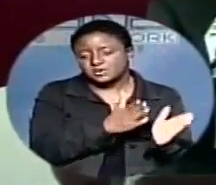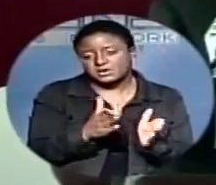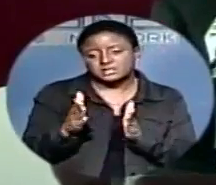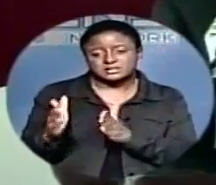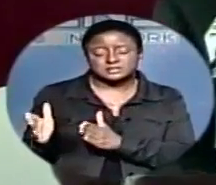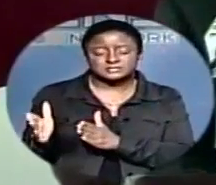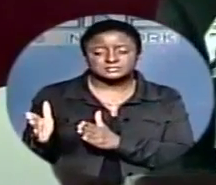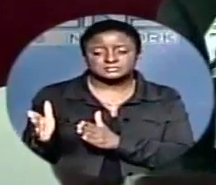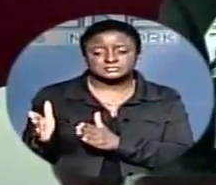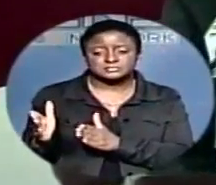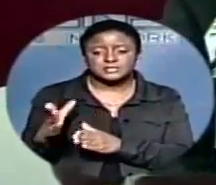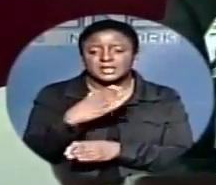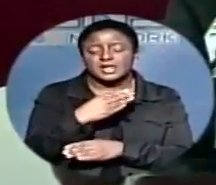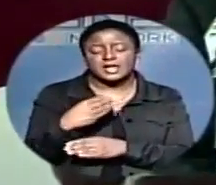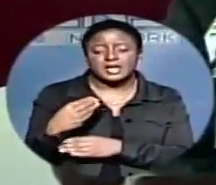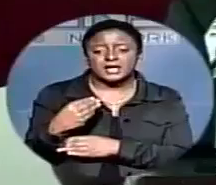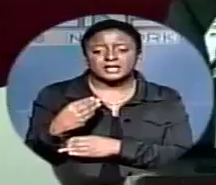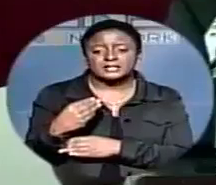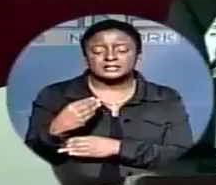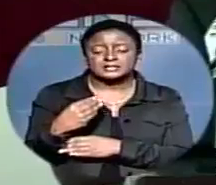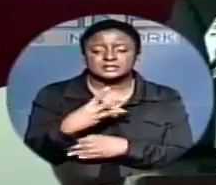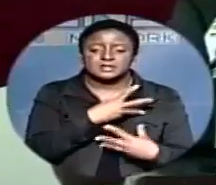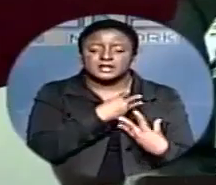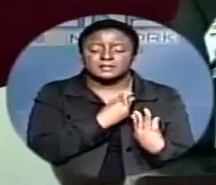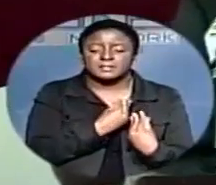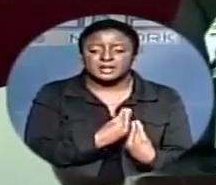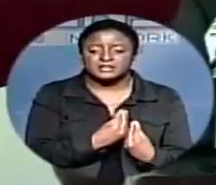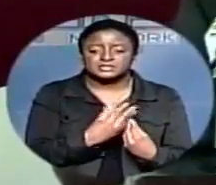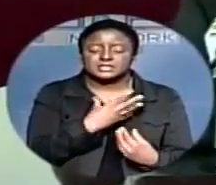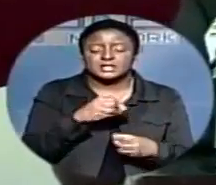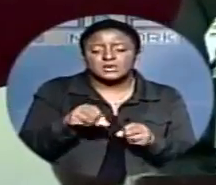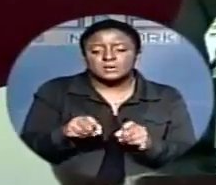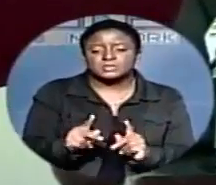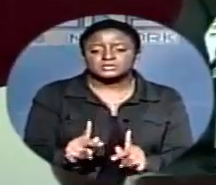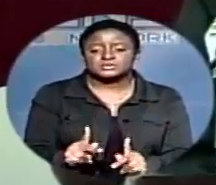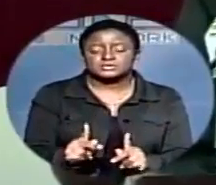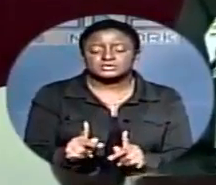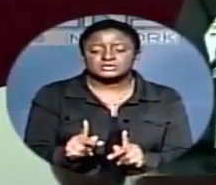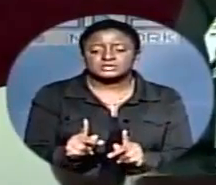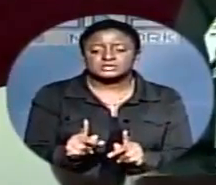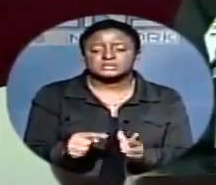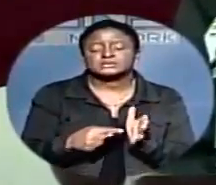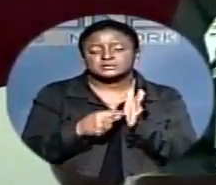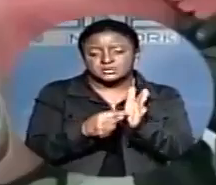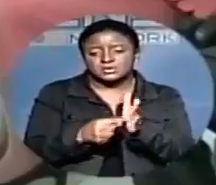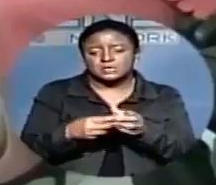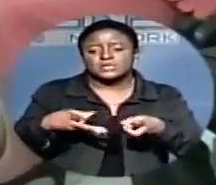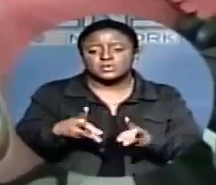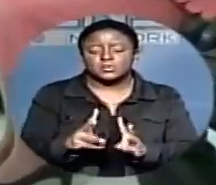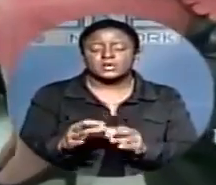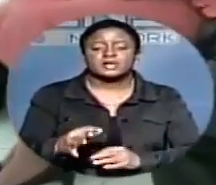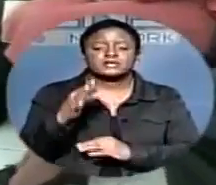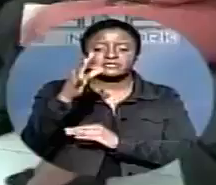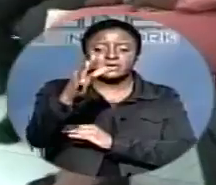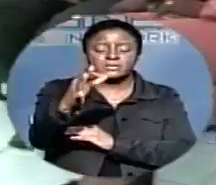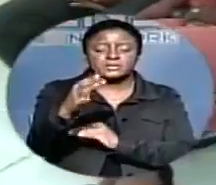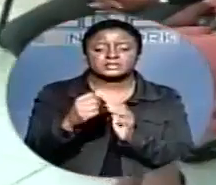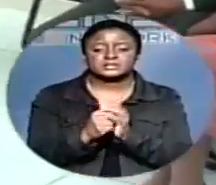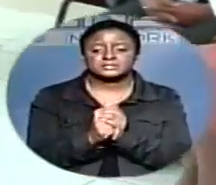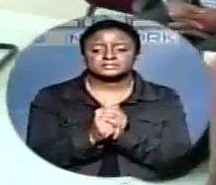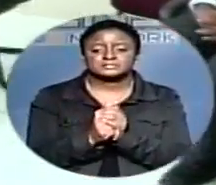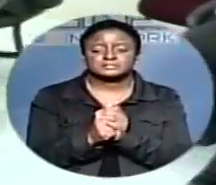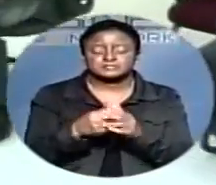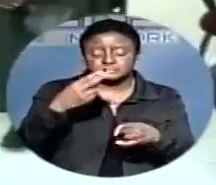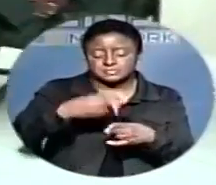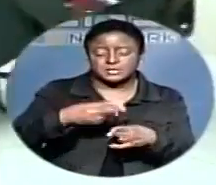orderliness, and one in which compassion and opportunity signal the way forward. Touting the program